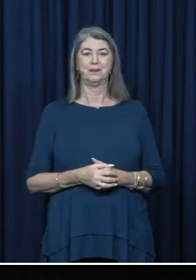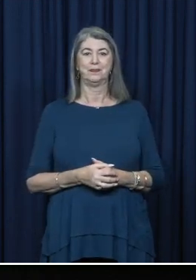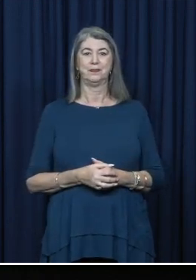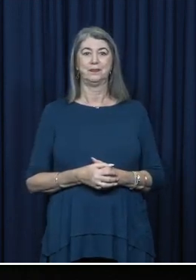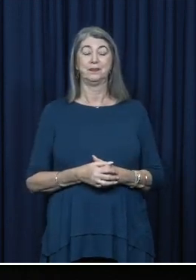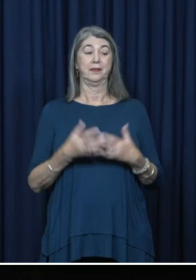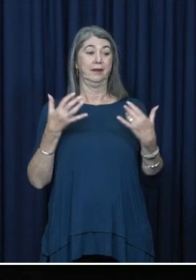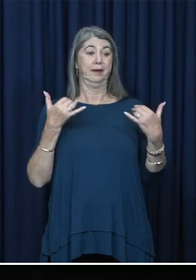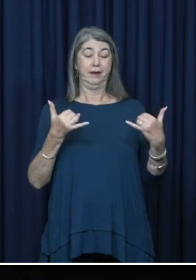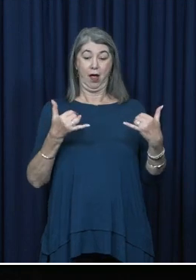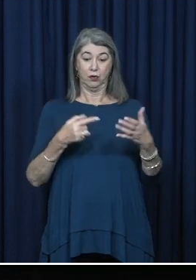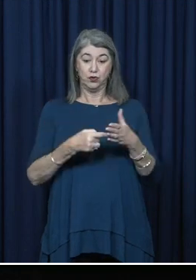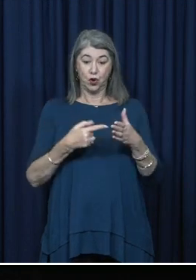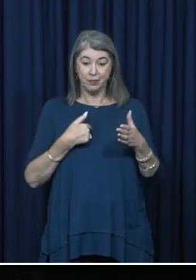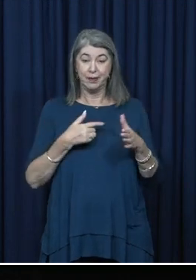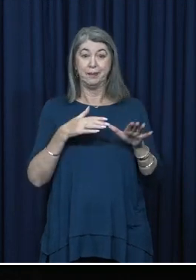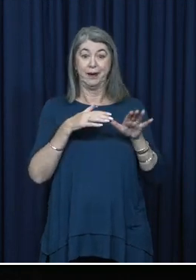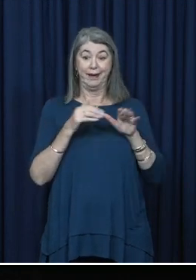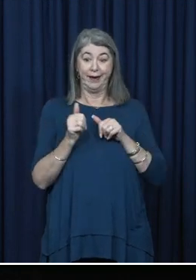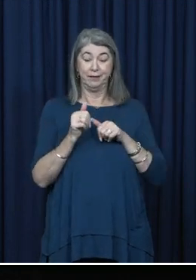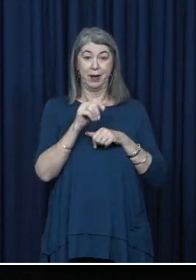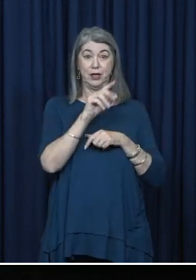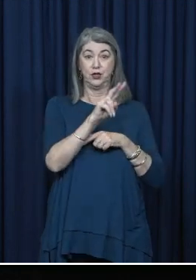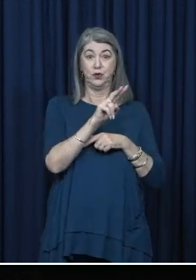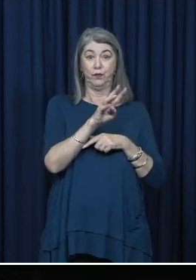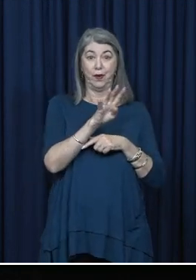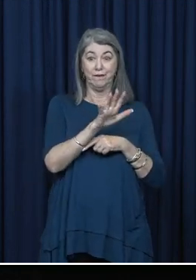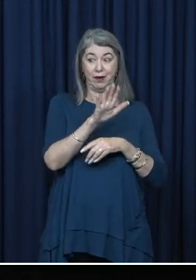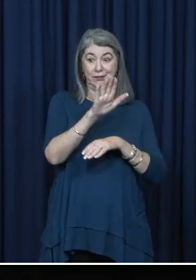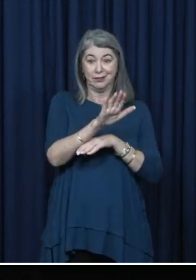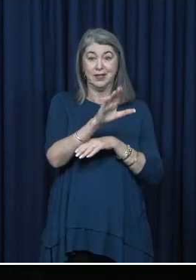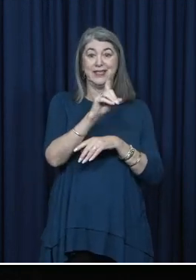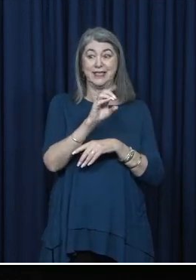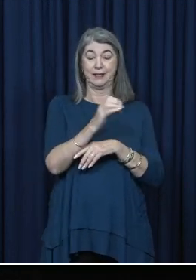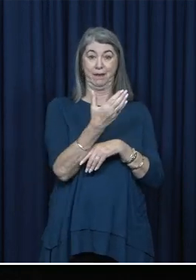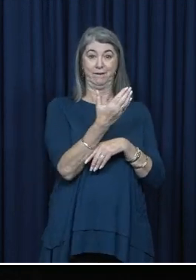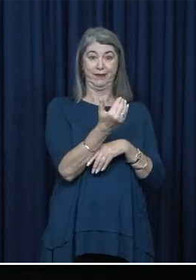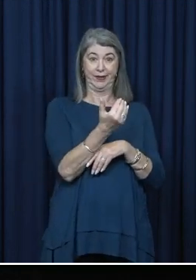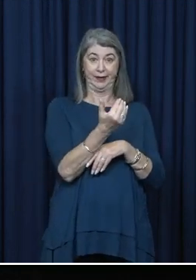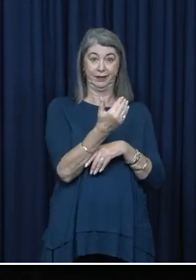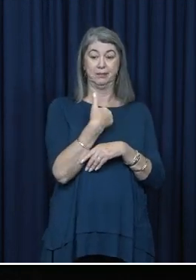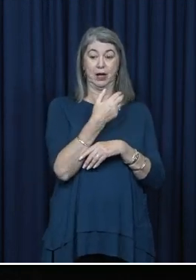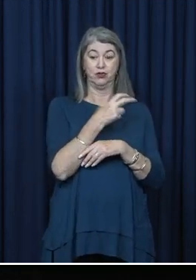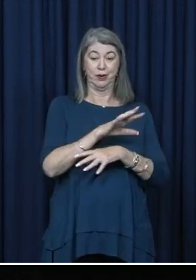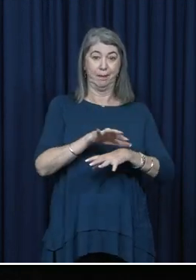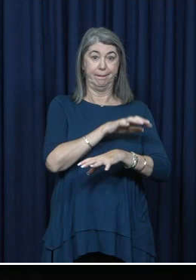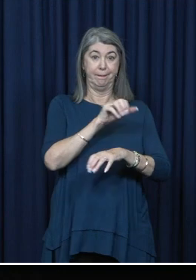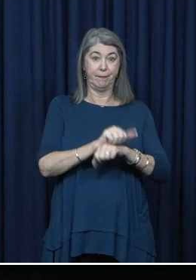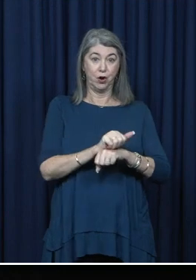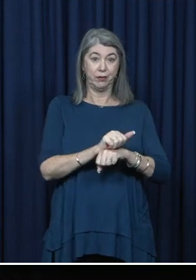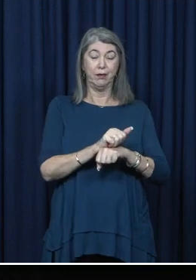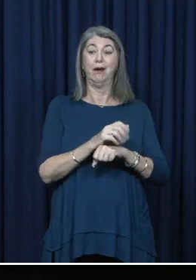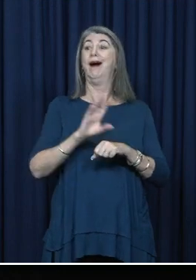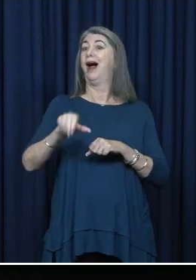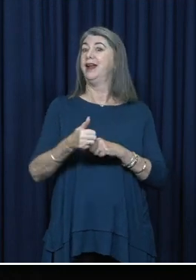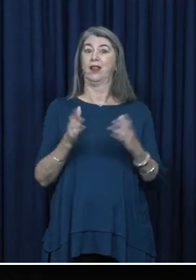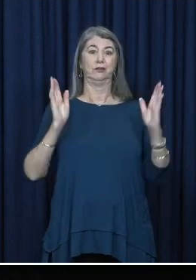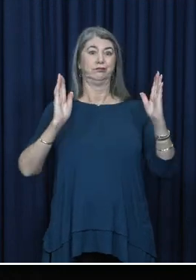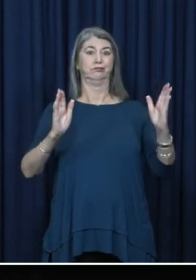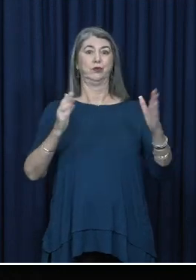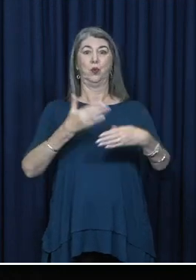So now it's showing me that I'm going to leave by 2:45 p.m. on December 15th, and my trip is booked. It's going to give me another